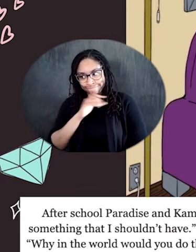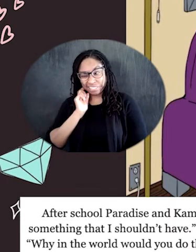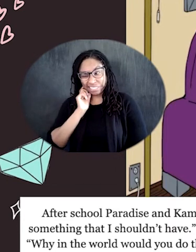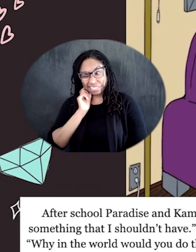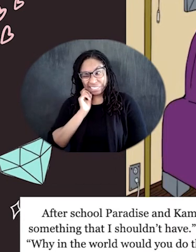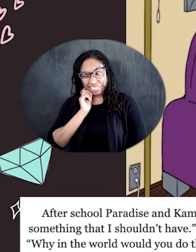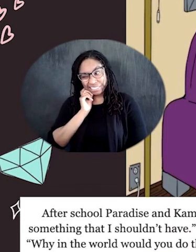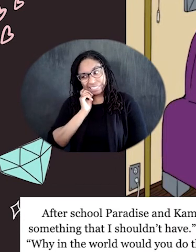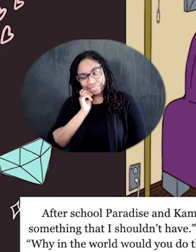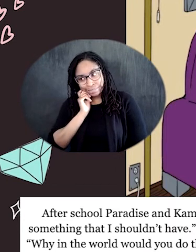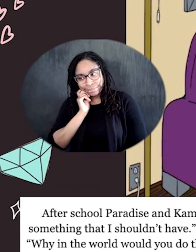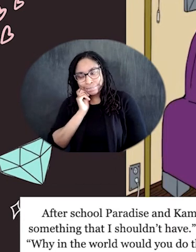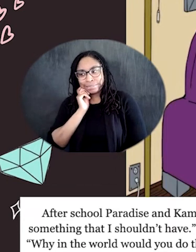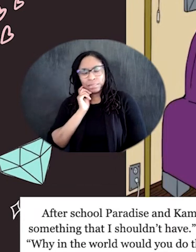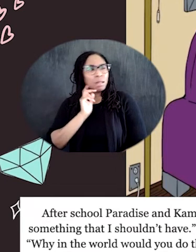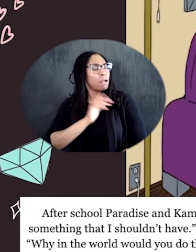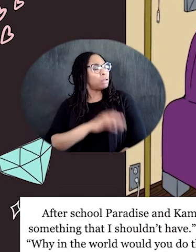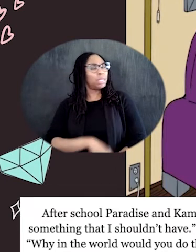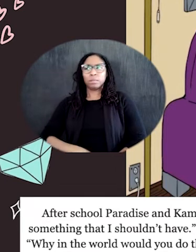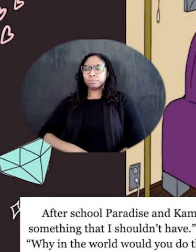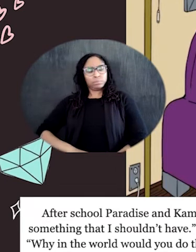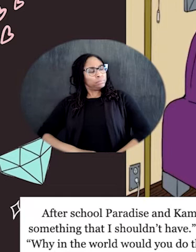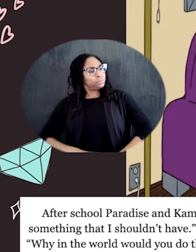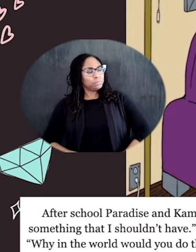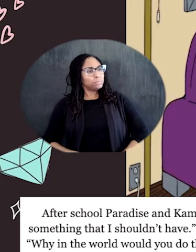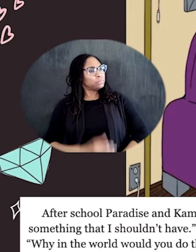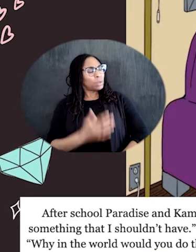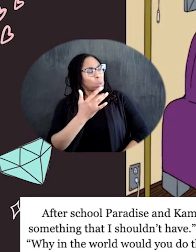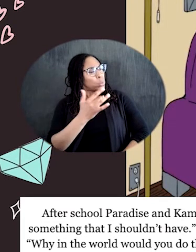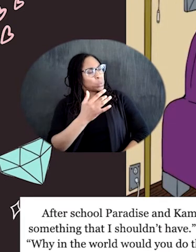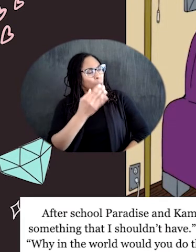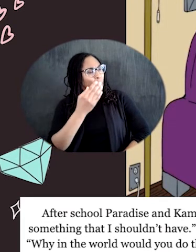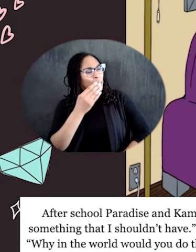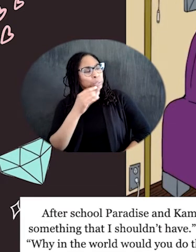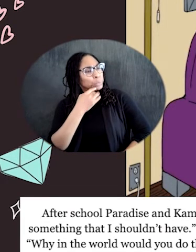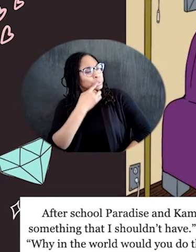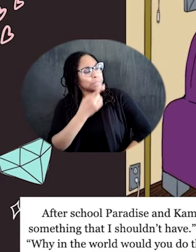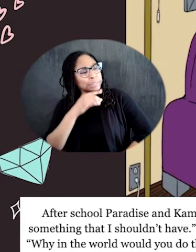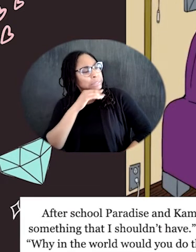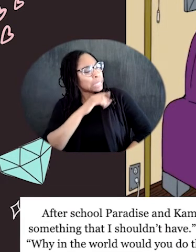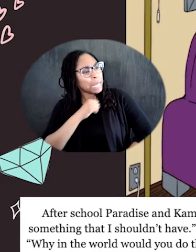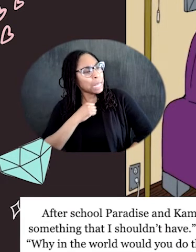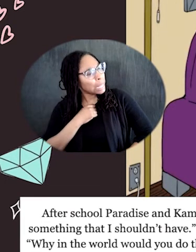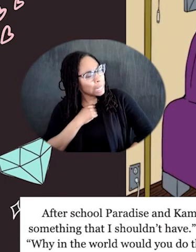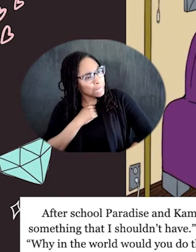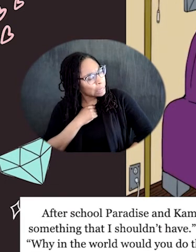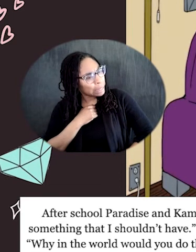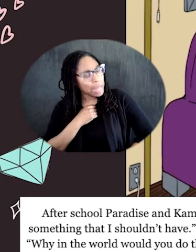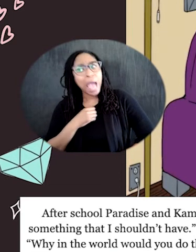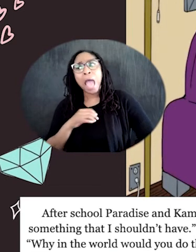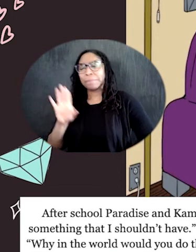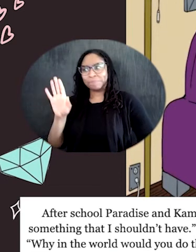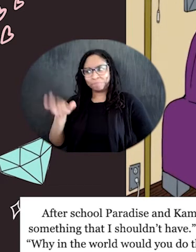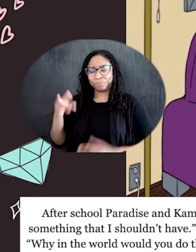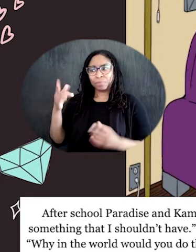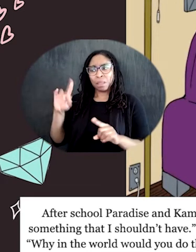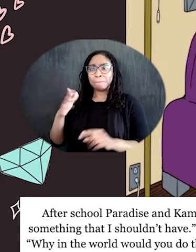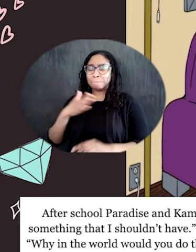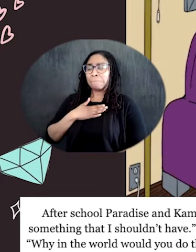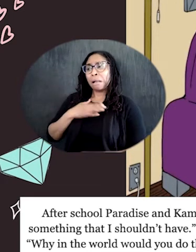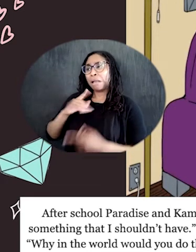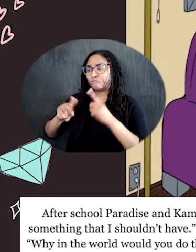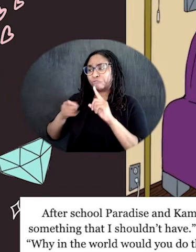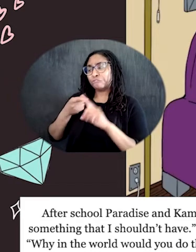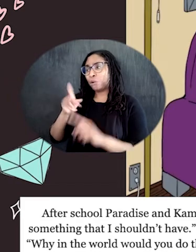lie," she says. "Why in the world would you do that, sweetheart?" "I was trying to protect